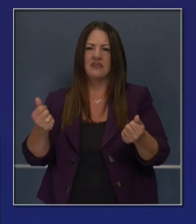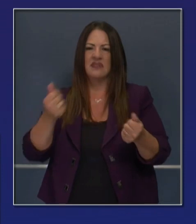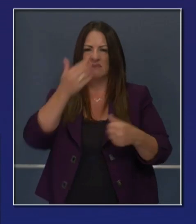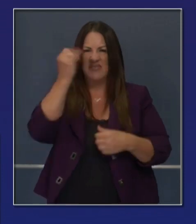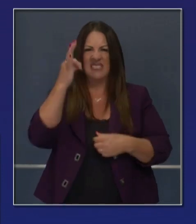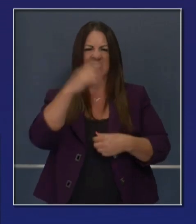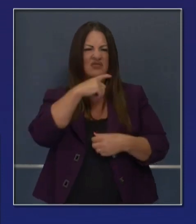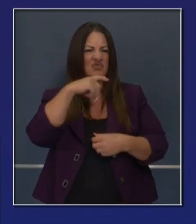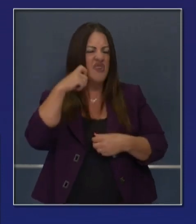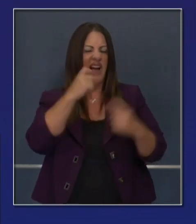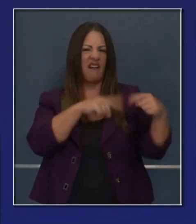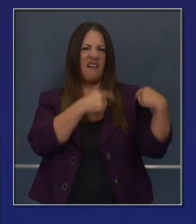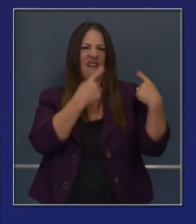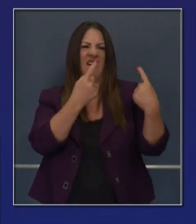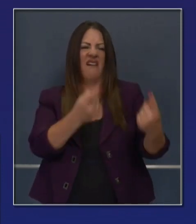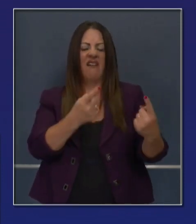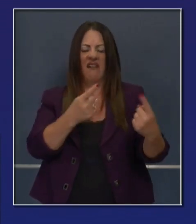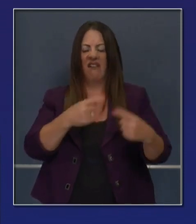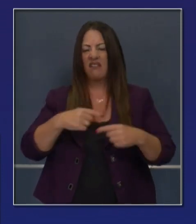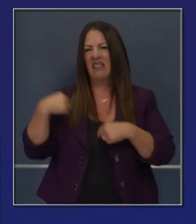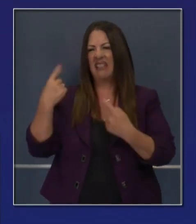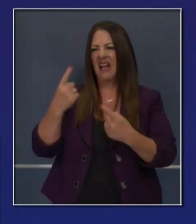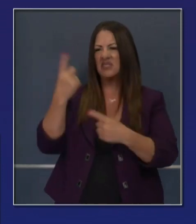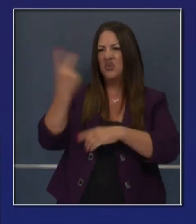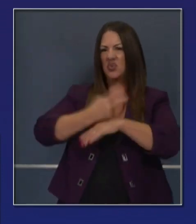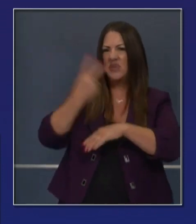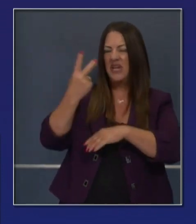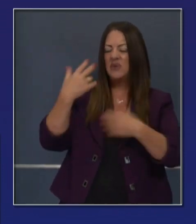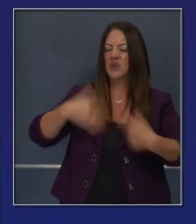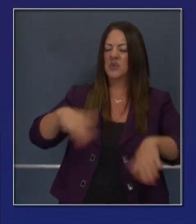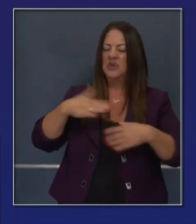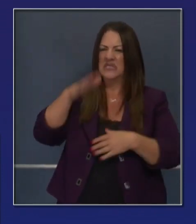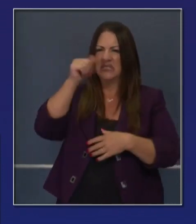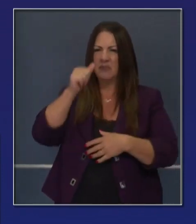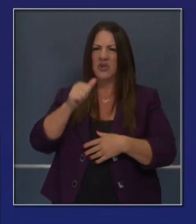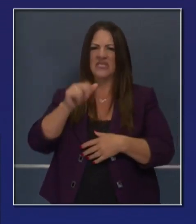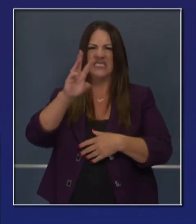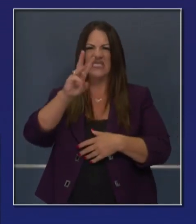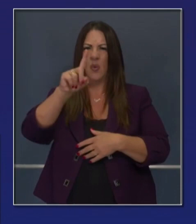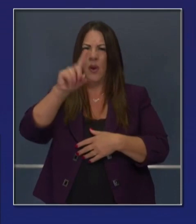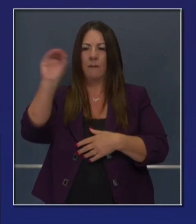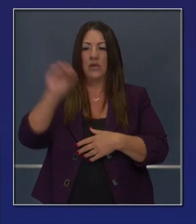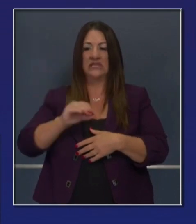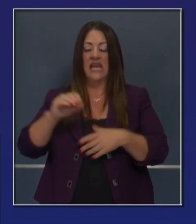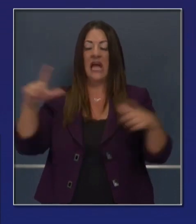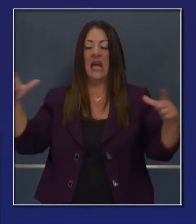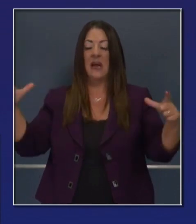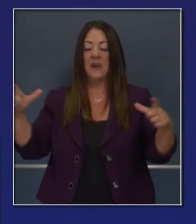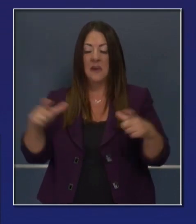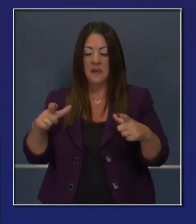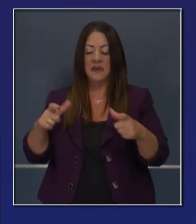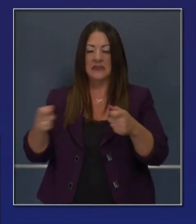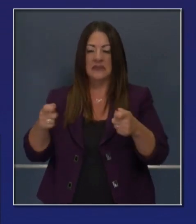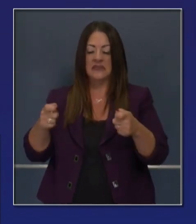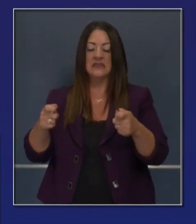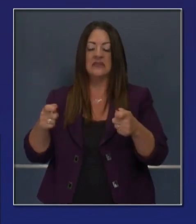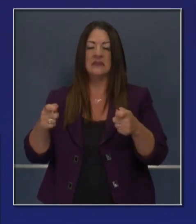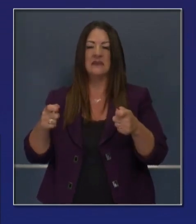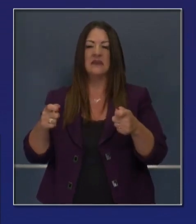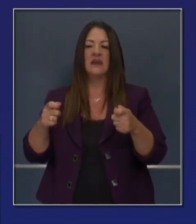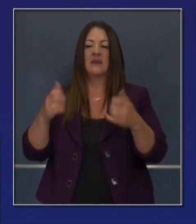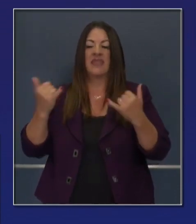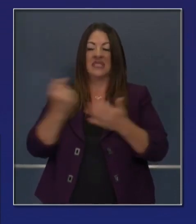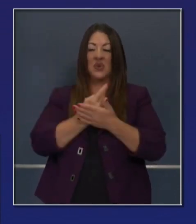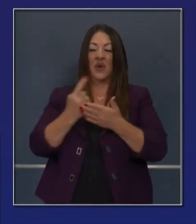that wind overlay the last 48 hours. Stubborn one, 61% contained last week, 63% contained